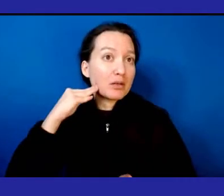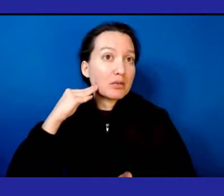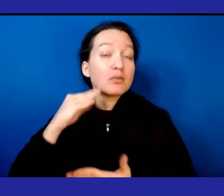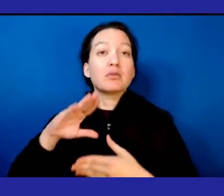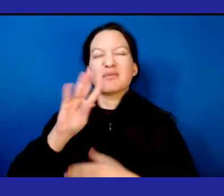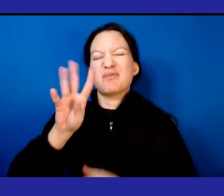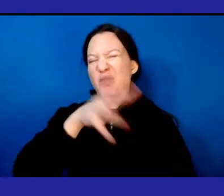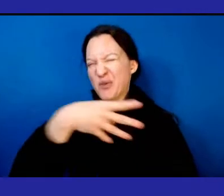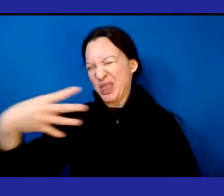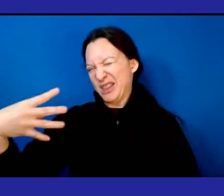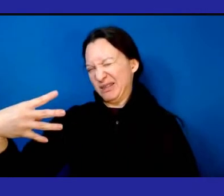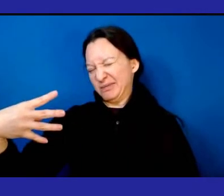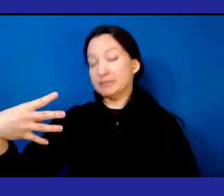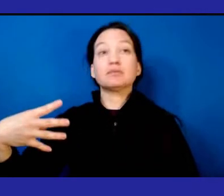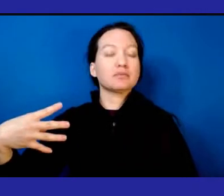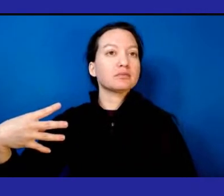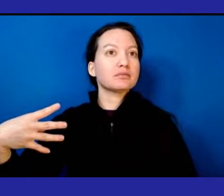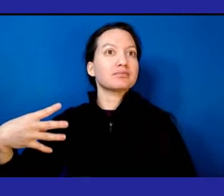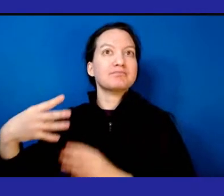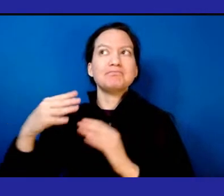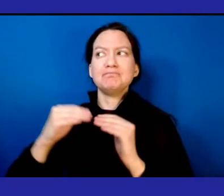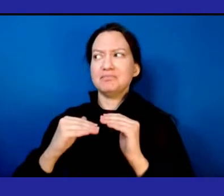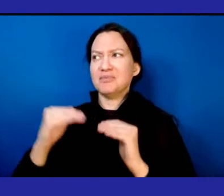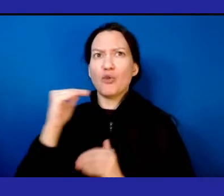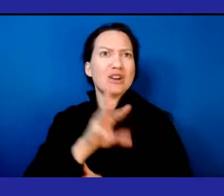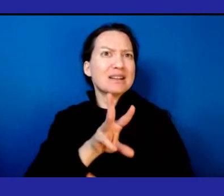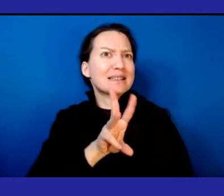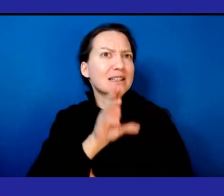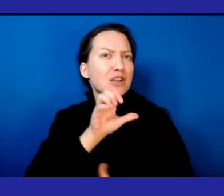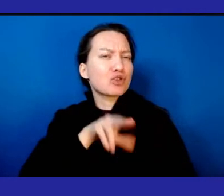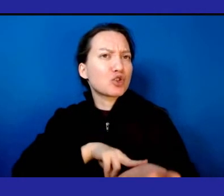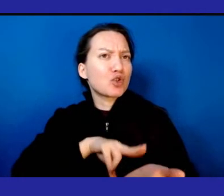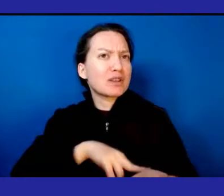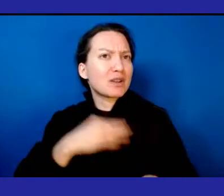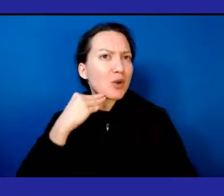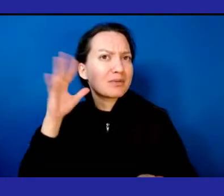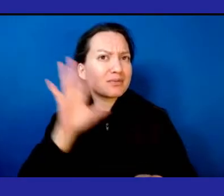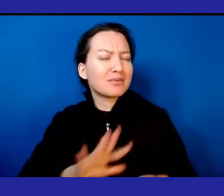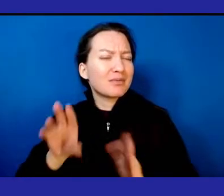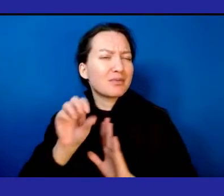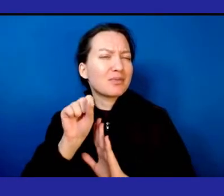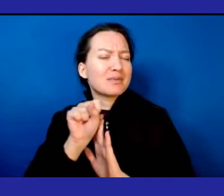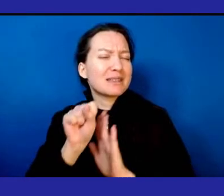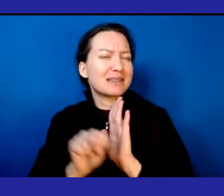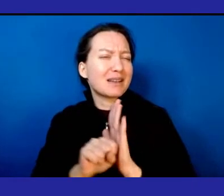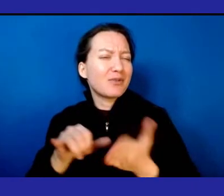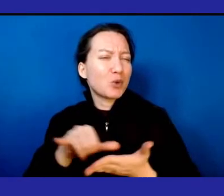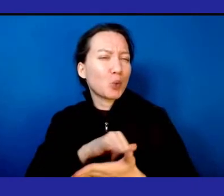4 out of over 600 nursing homes in New York State.